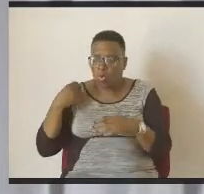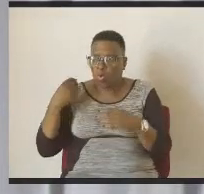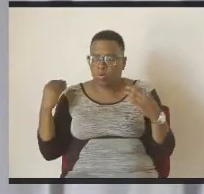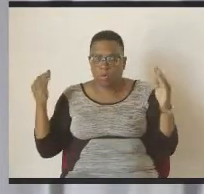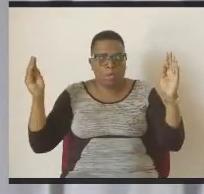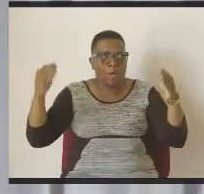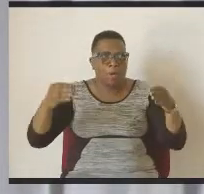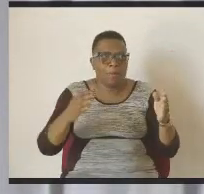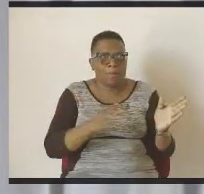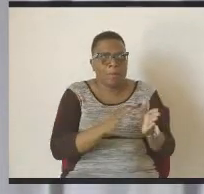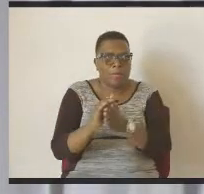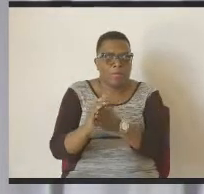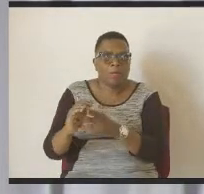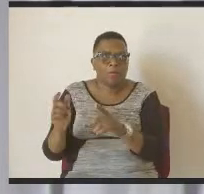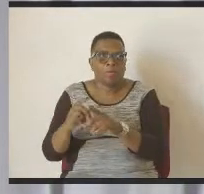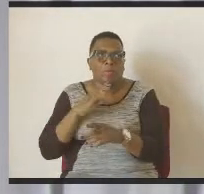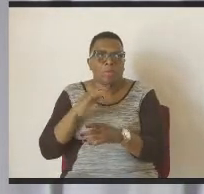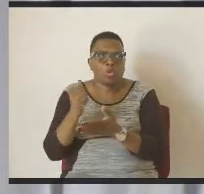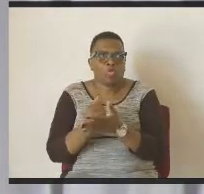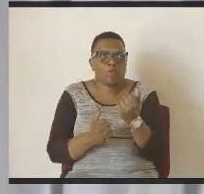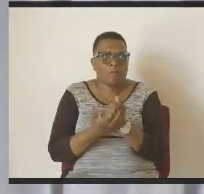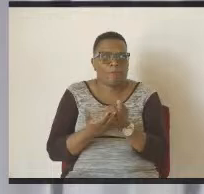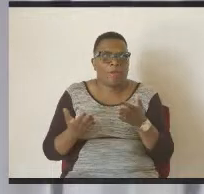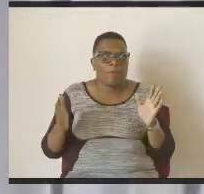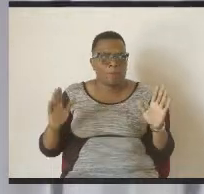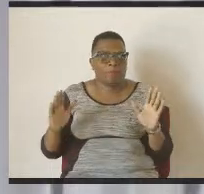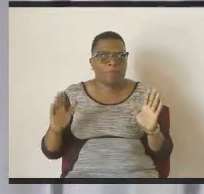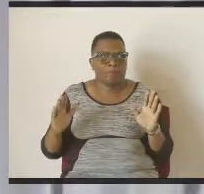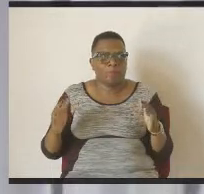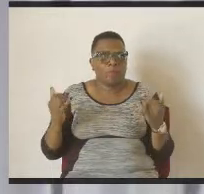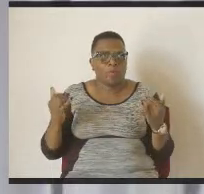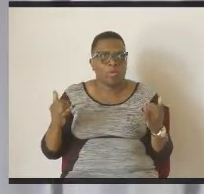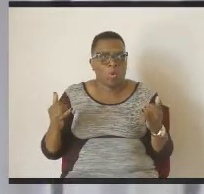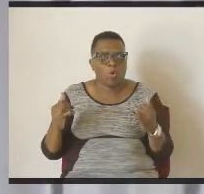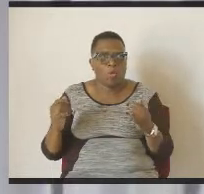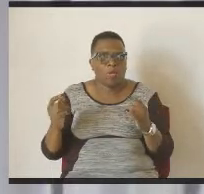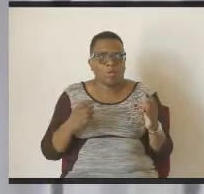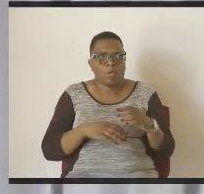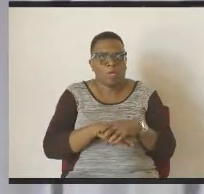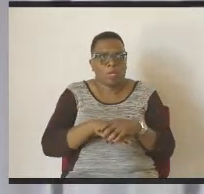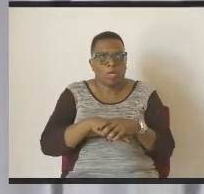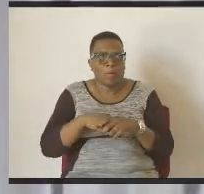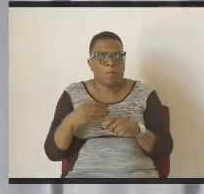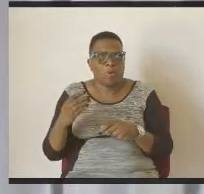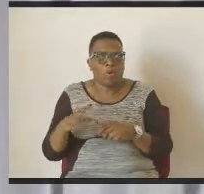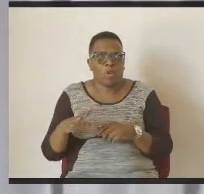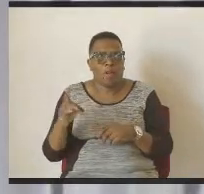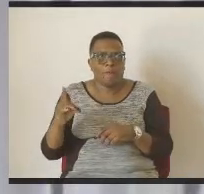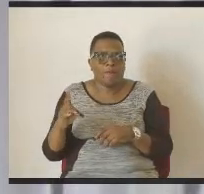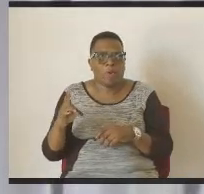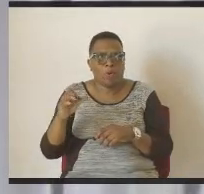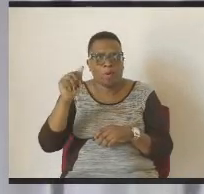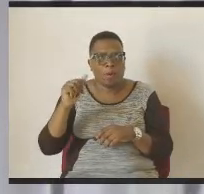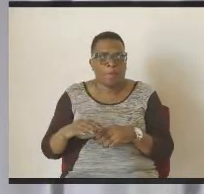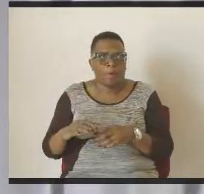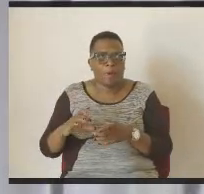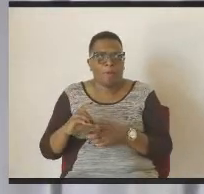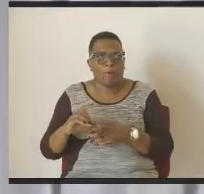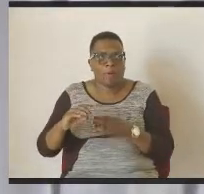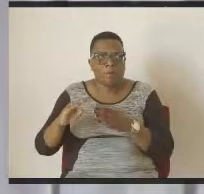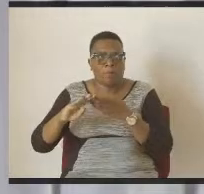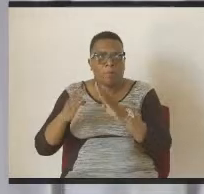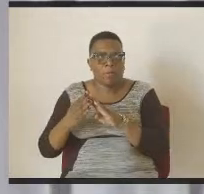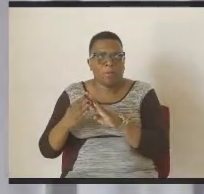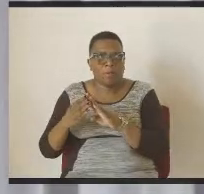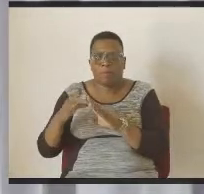led him away to be crucified. Now, as they came out, they found a man of Cyrene, Simon